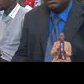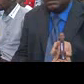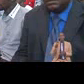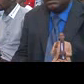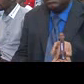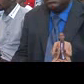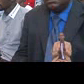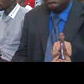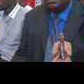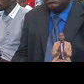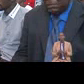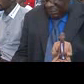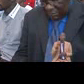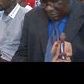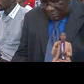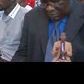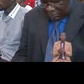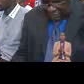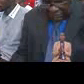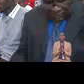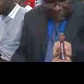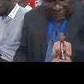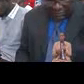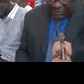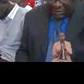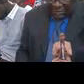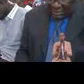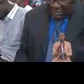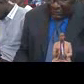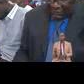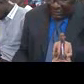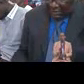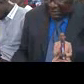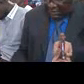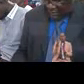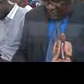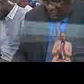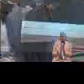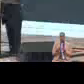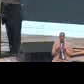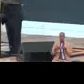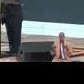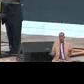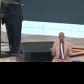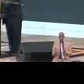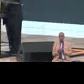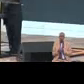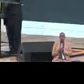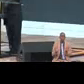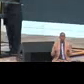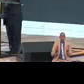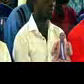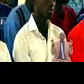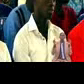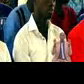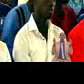He made a show of them openly, triumphing over